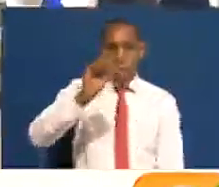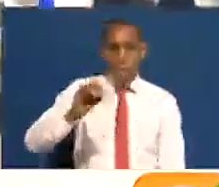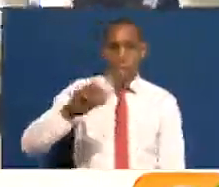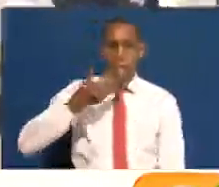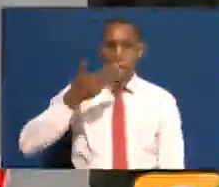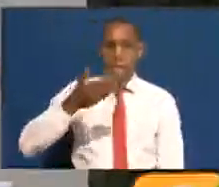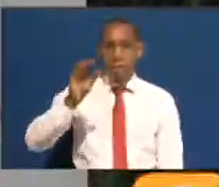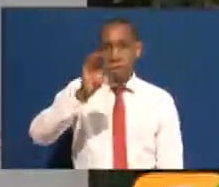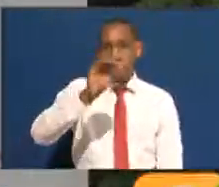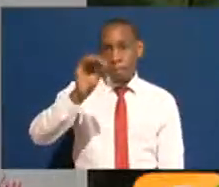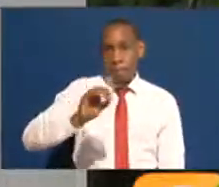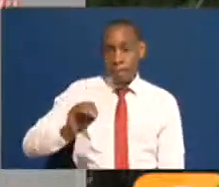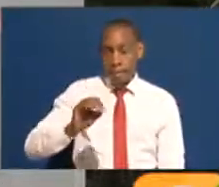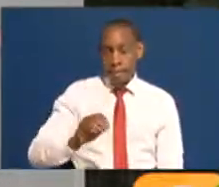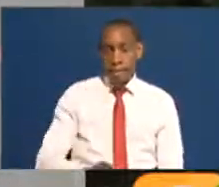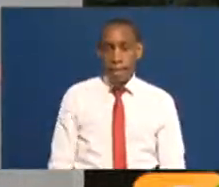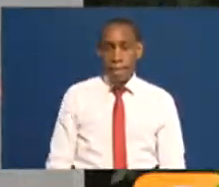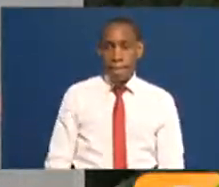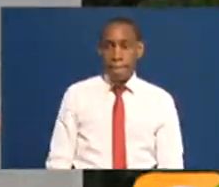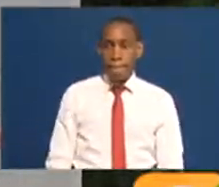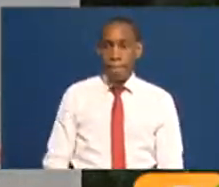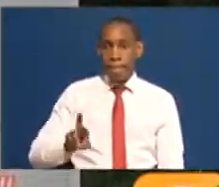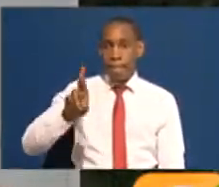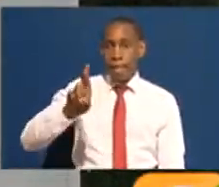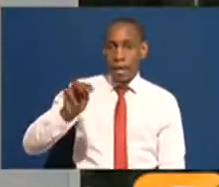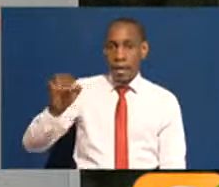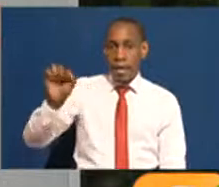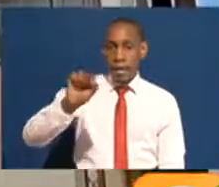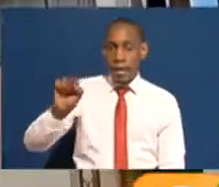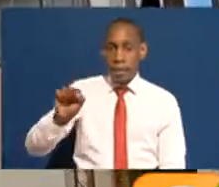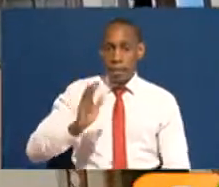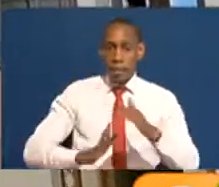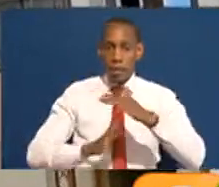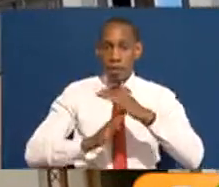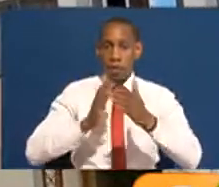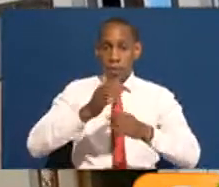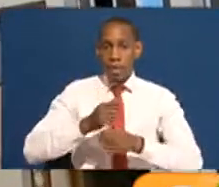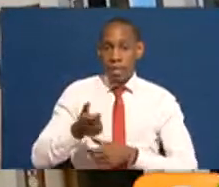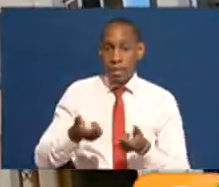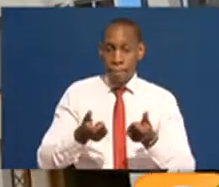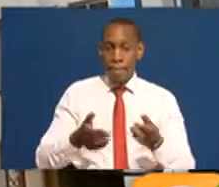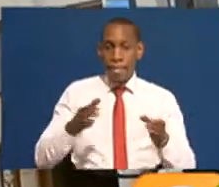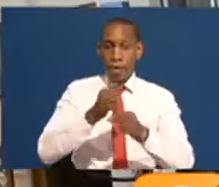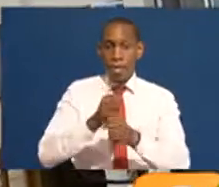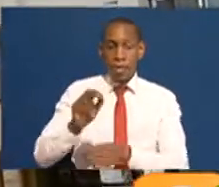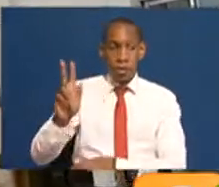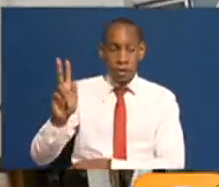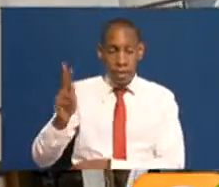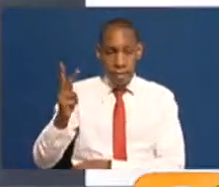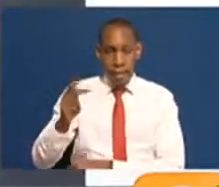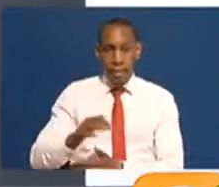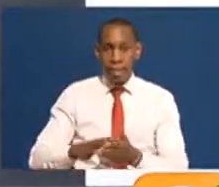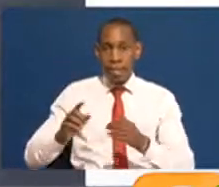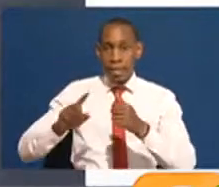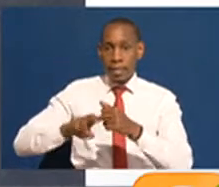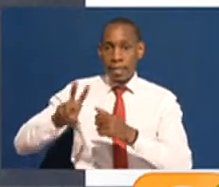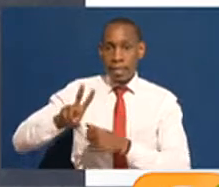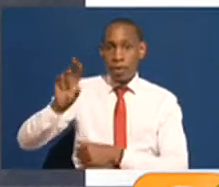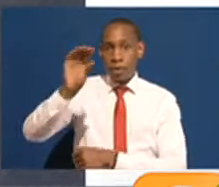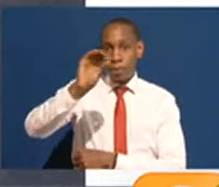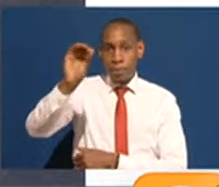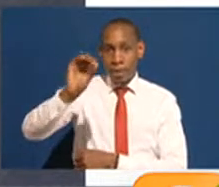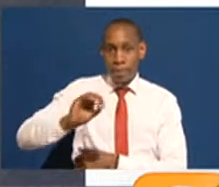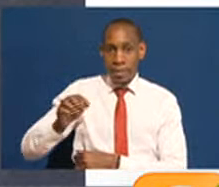response rate. Royal Media Services is the most trusted media organization in Kenya at